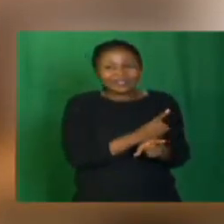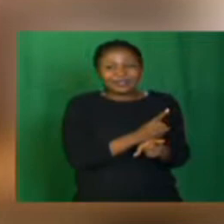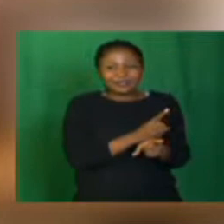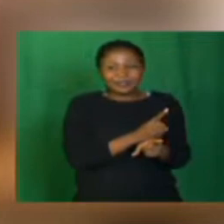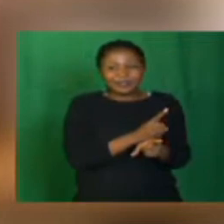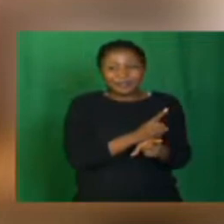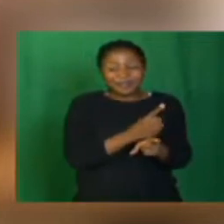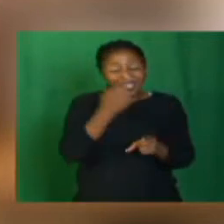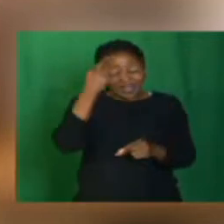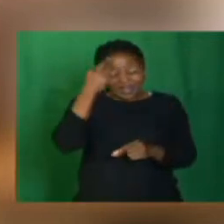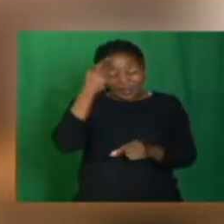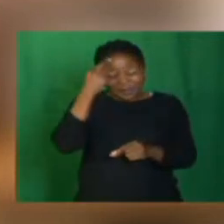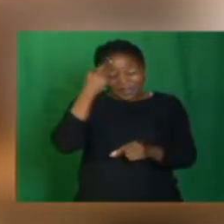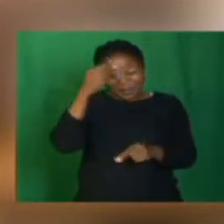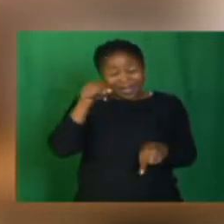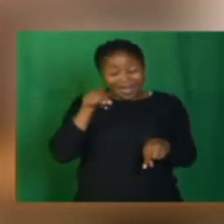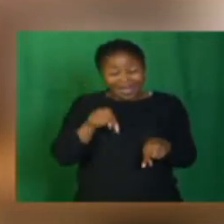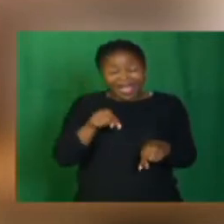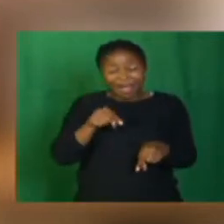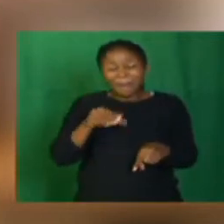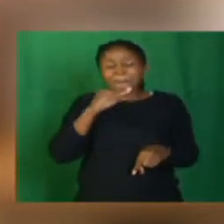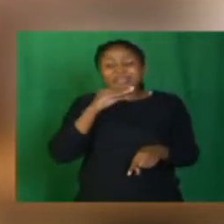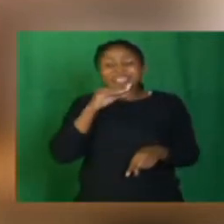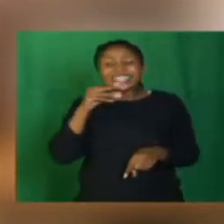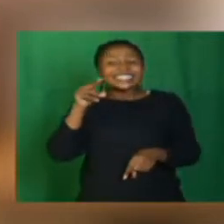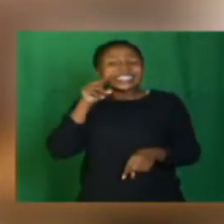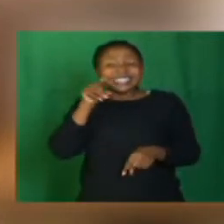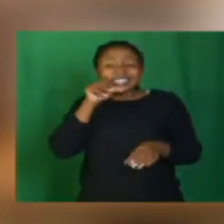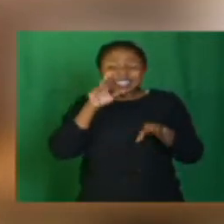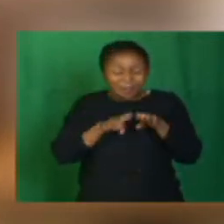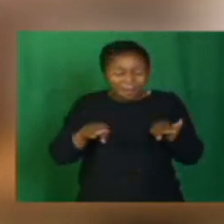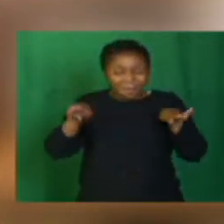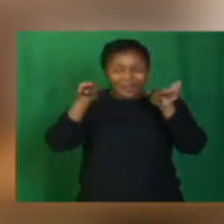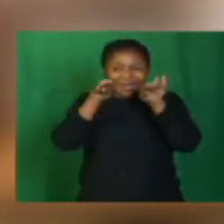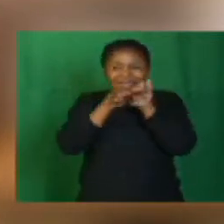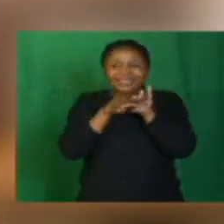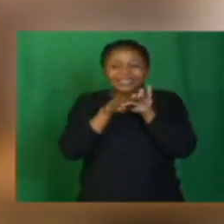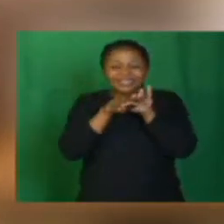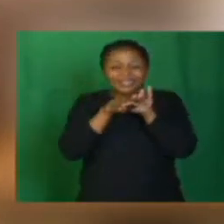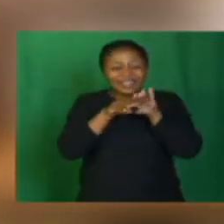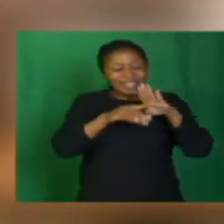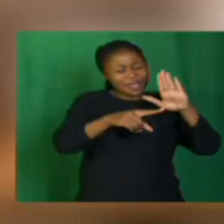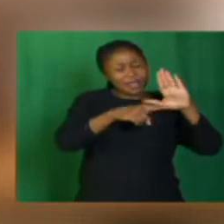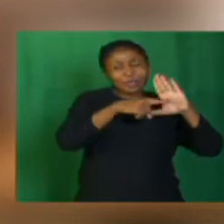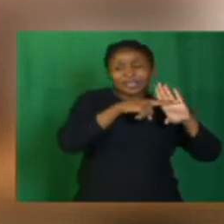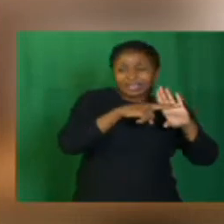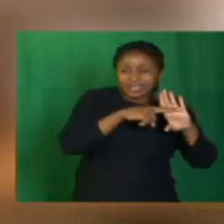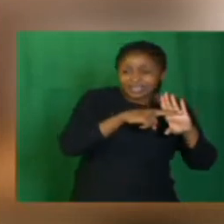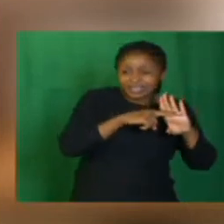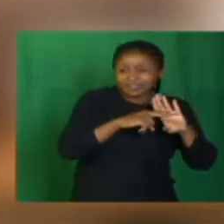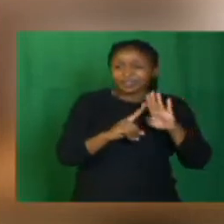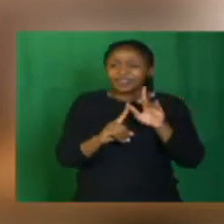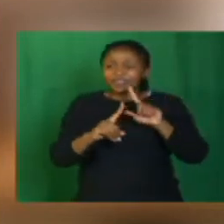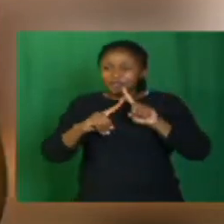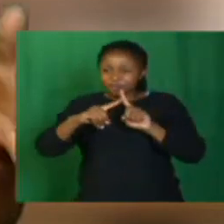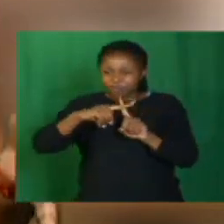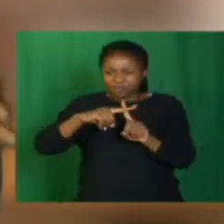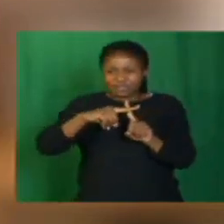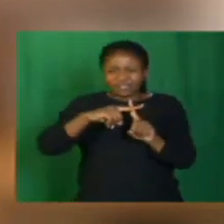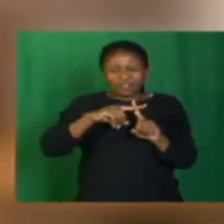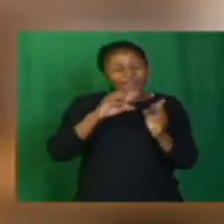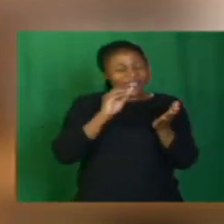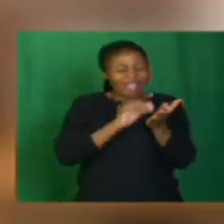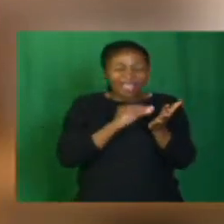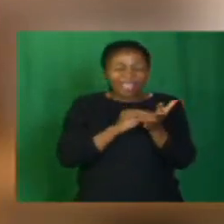objective, balanced analysis about homeschooling. You present